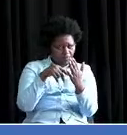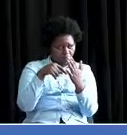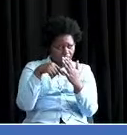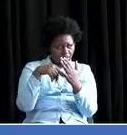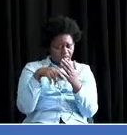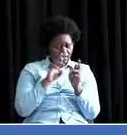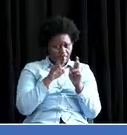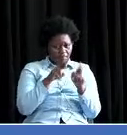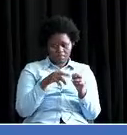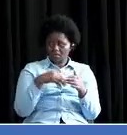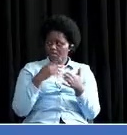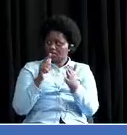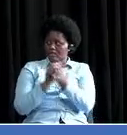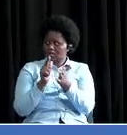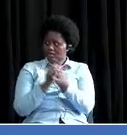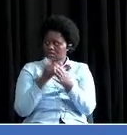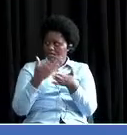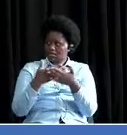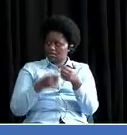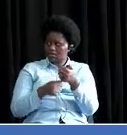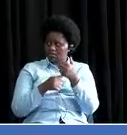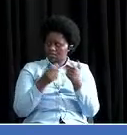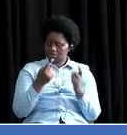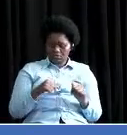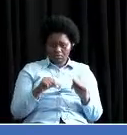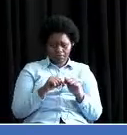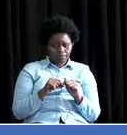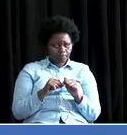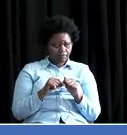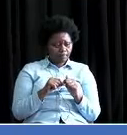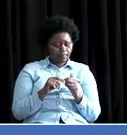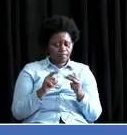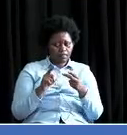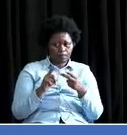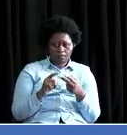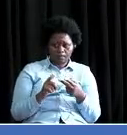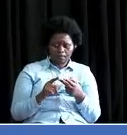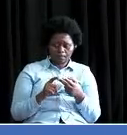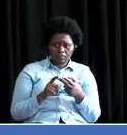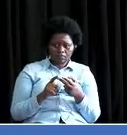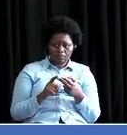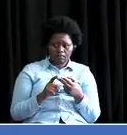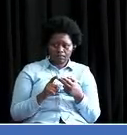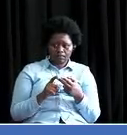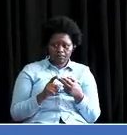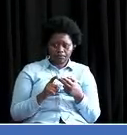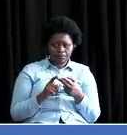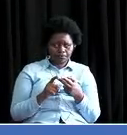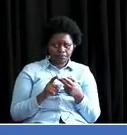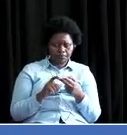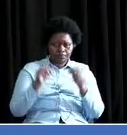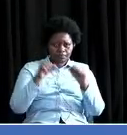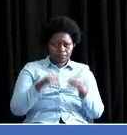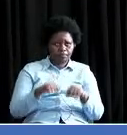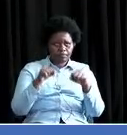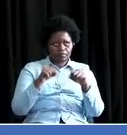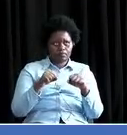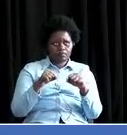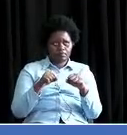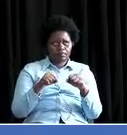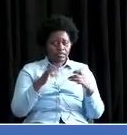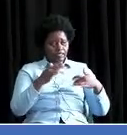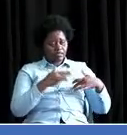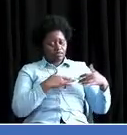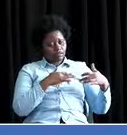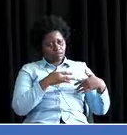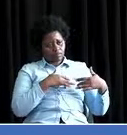legal can assist us with that. The second part of my question is that obviously the